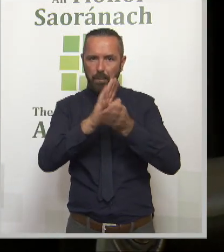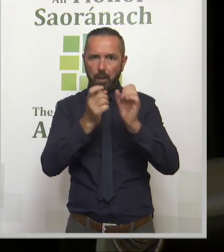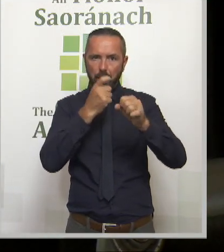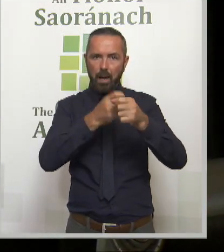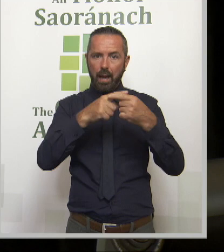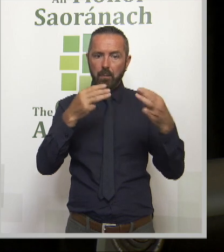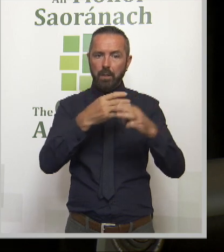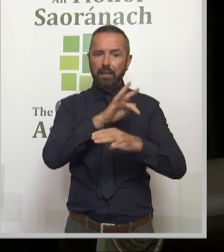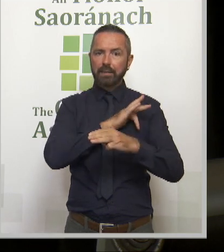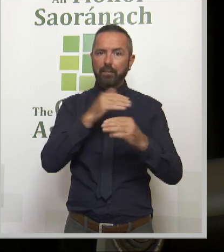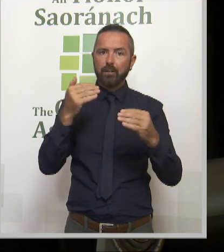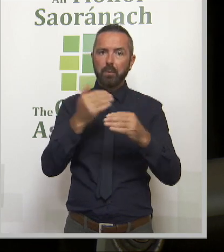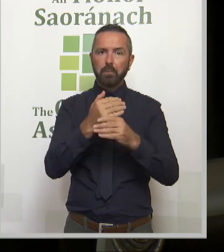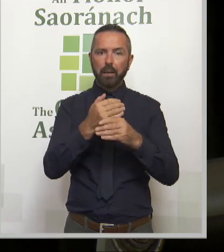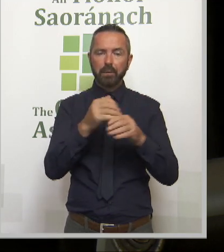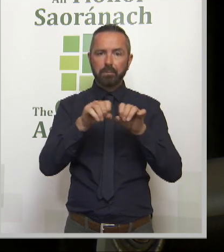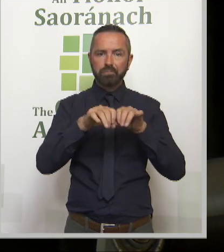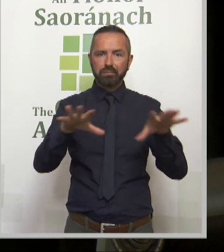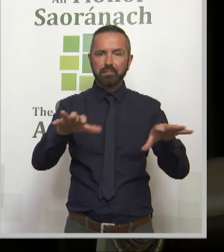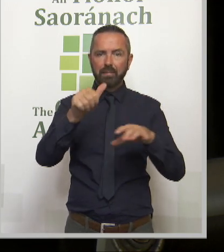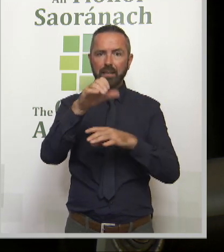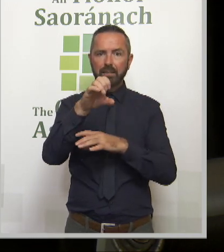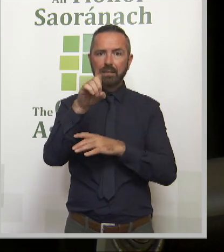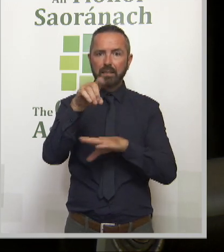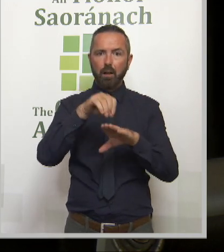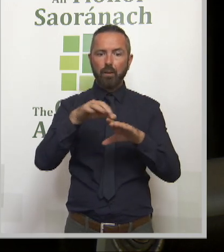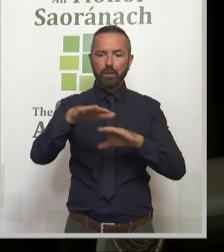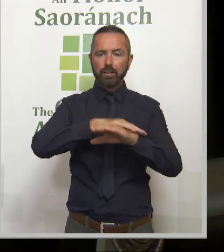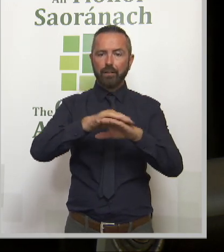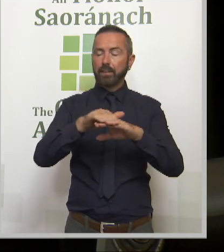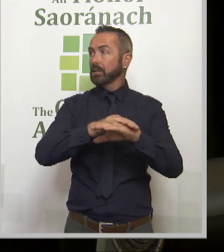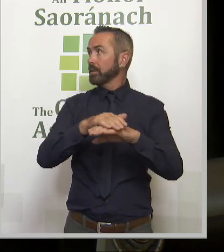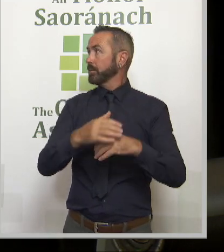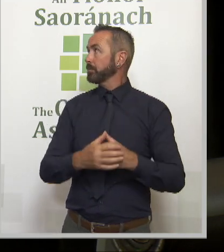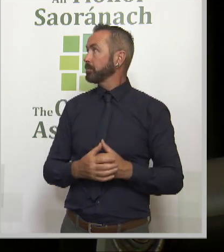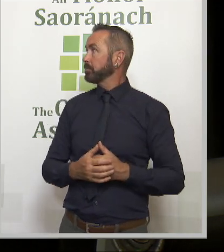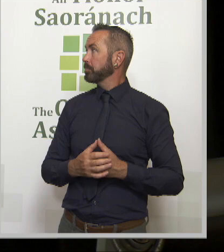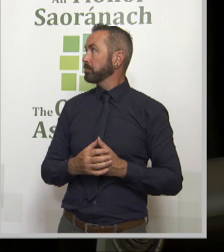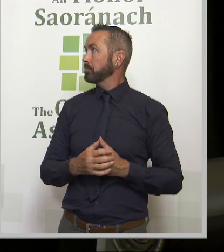protects itself by secreting acid on its surface.